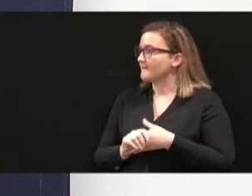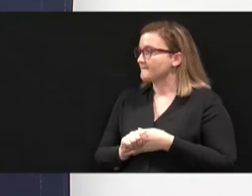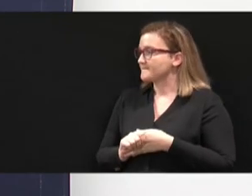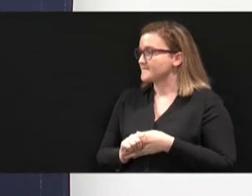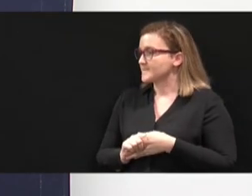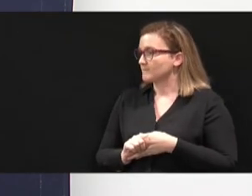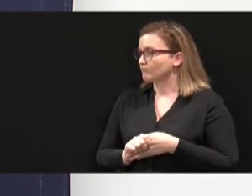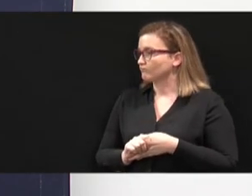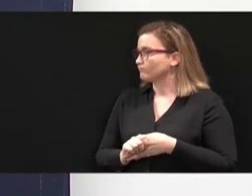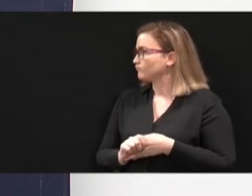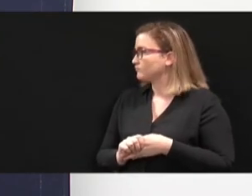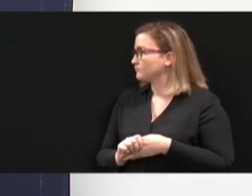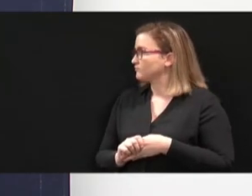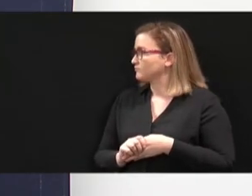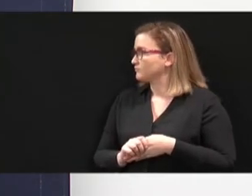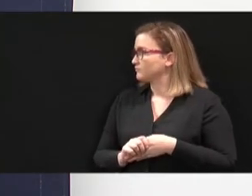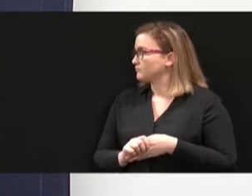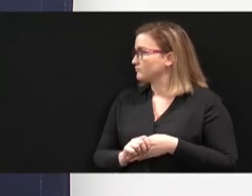Okay. Thank you. Mm-hmm.